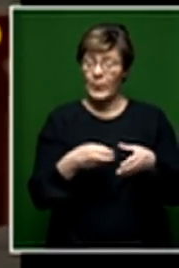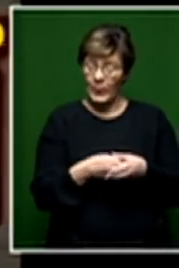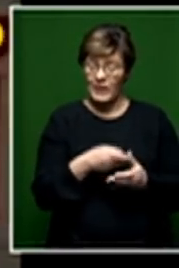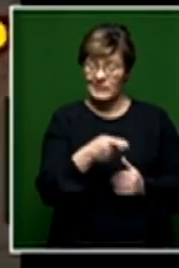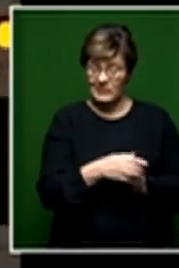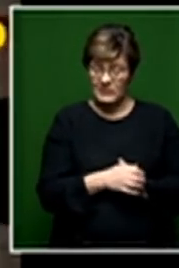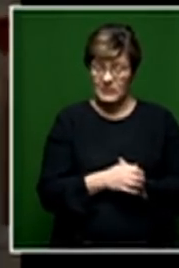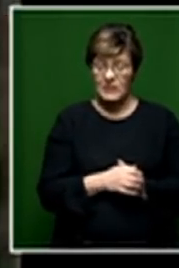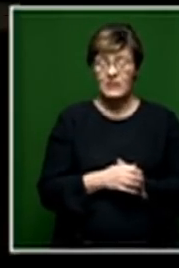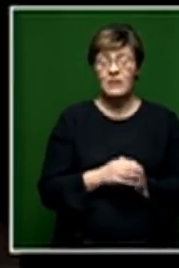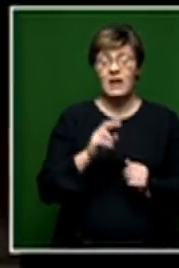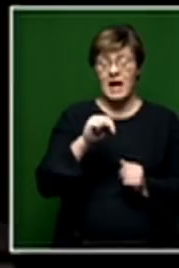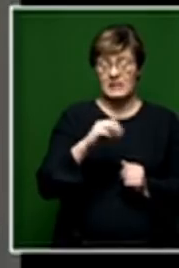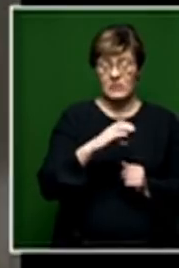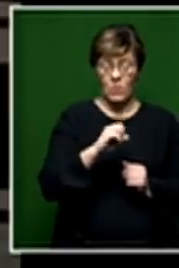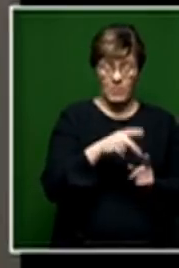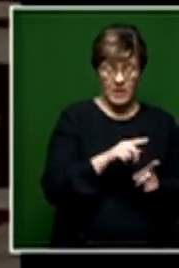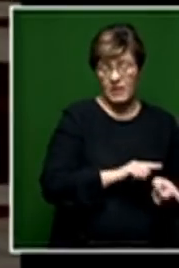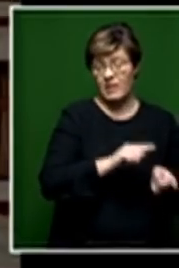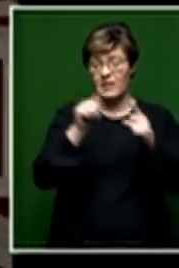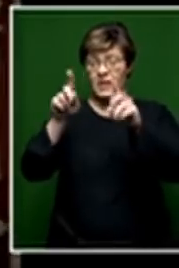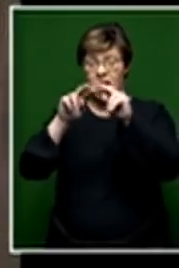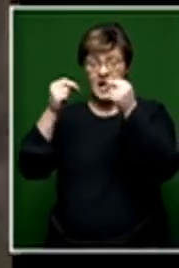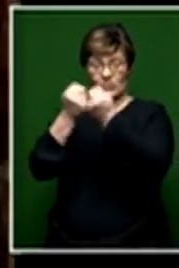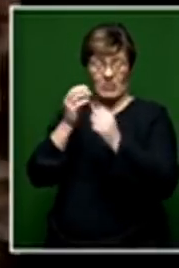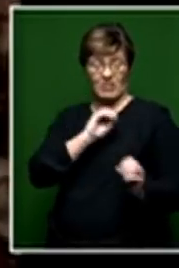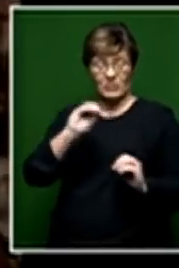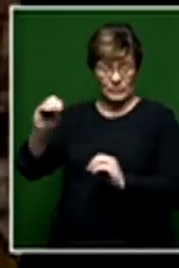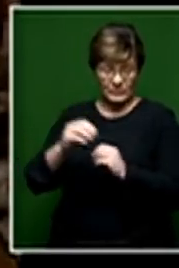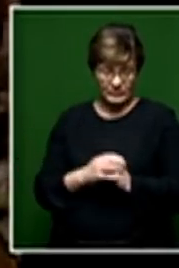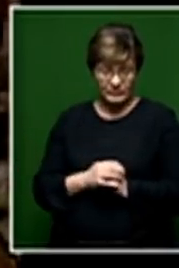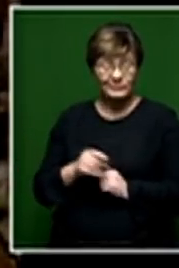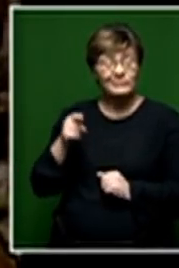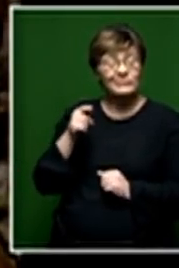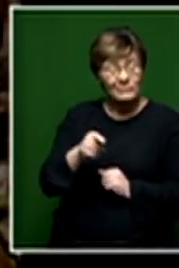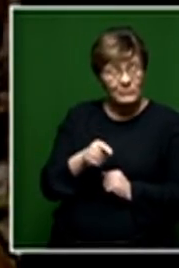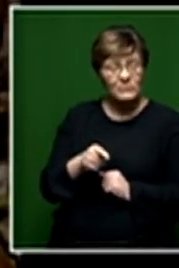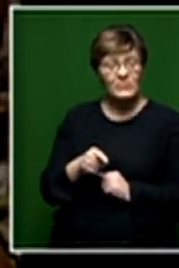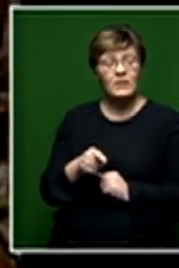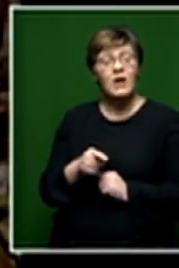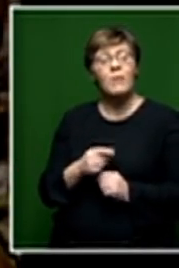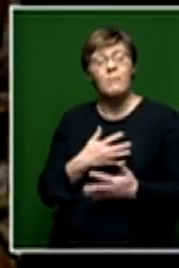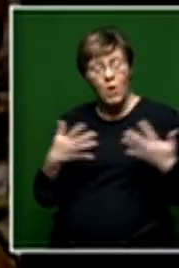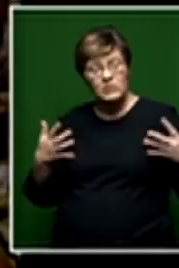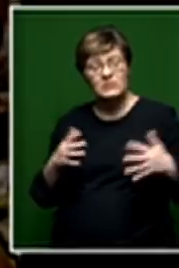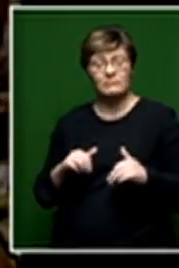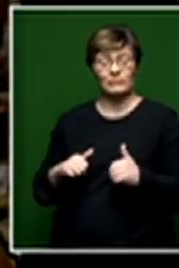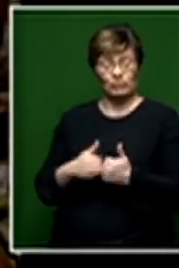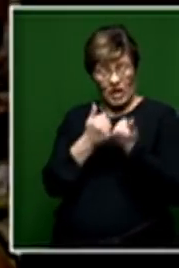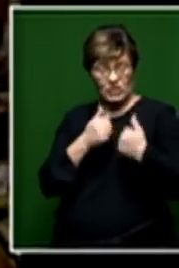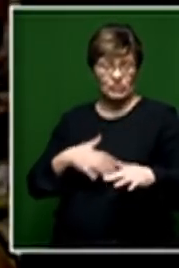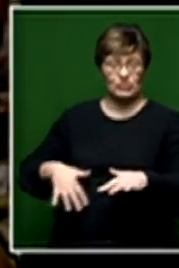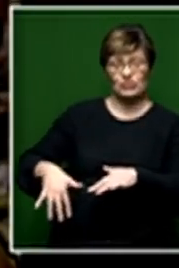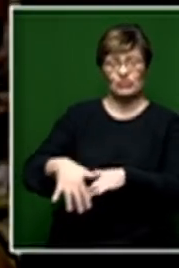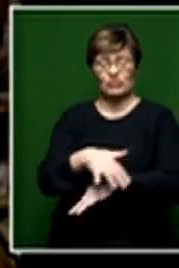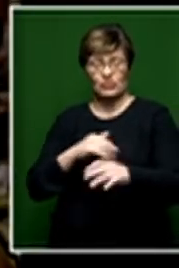Parliament, the NCOP, made her way to the National Assembly. Modise served most of her term under the challenging